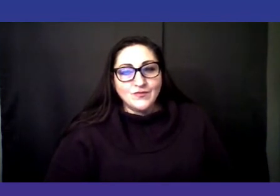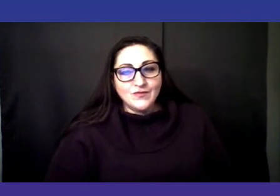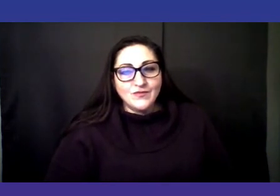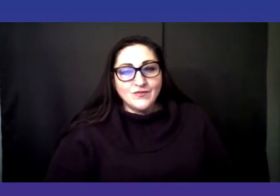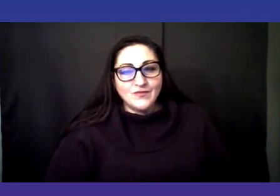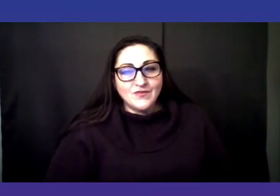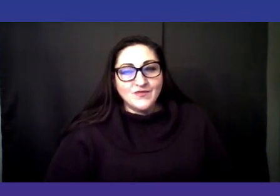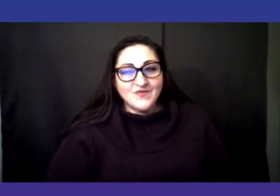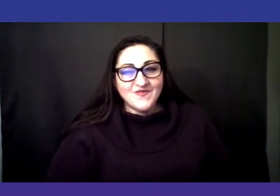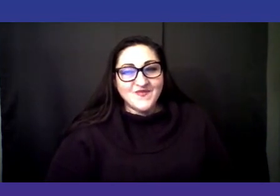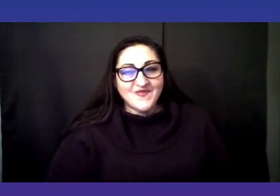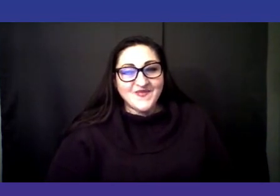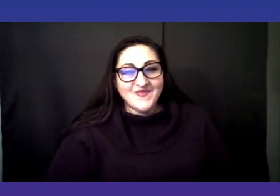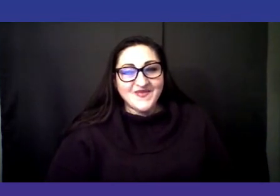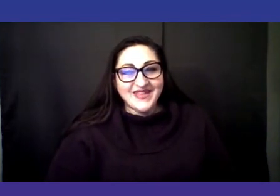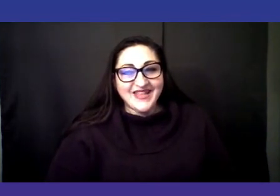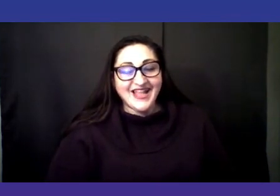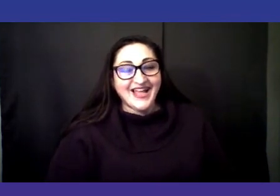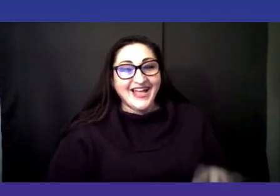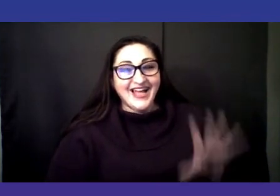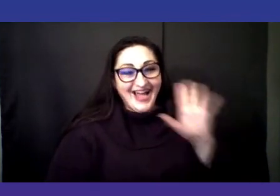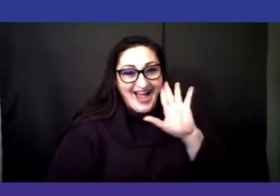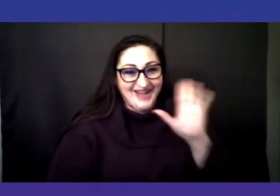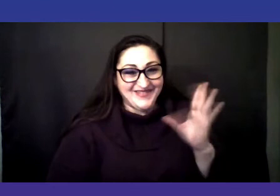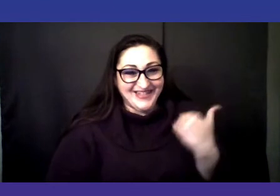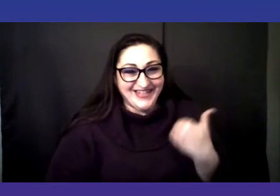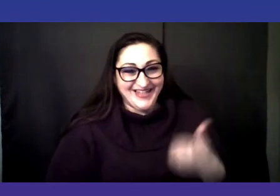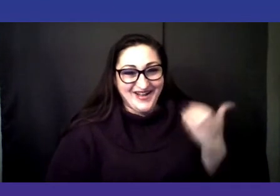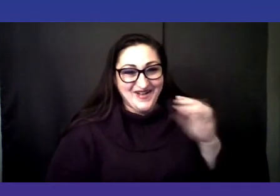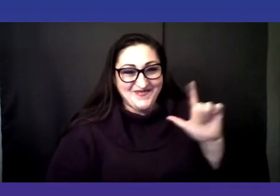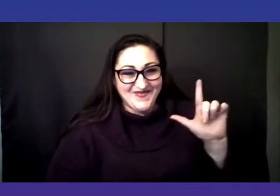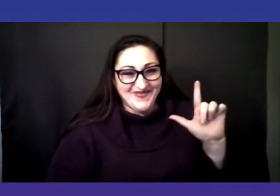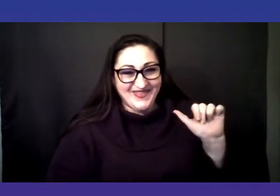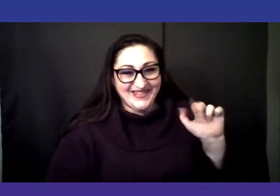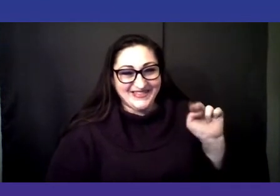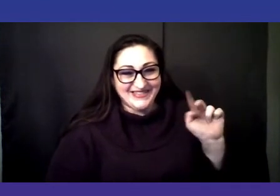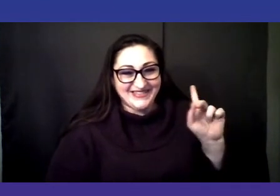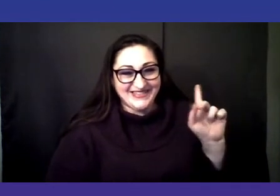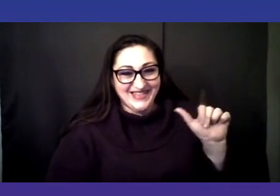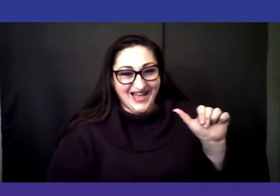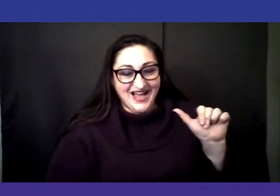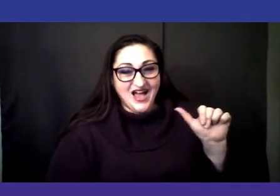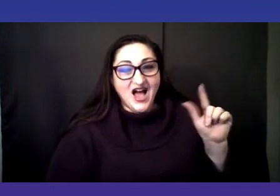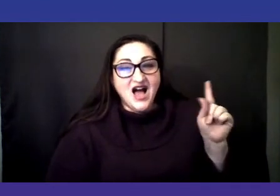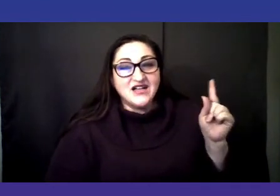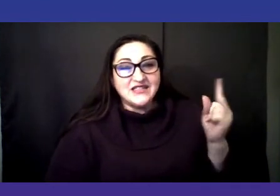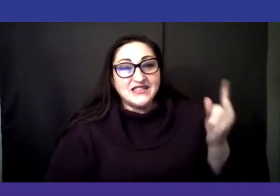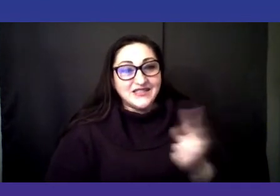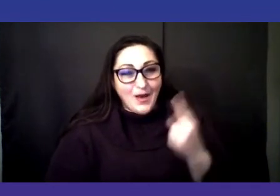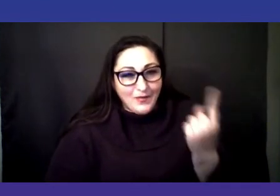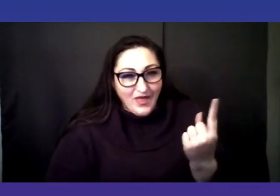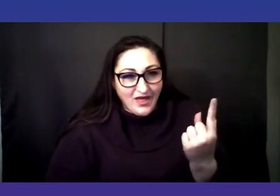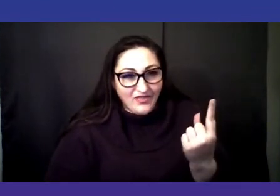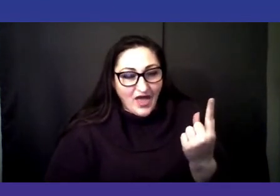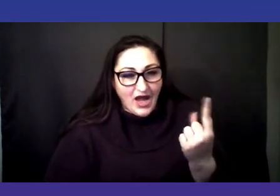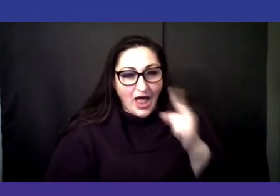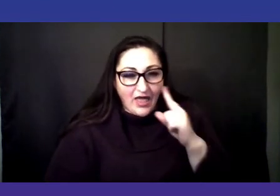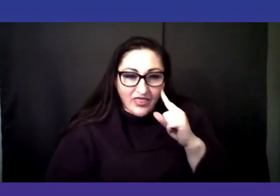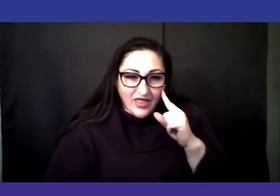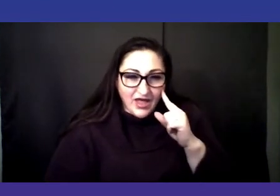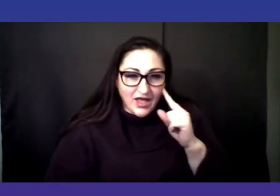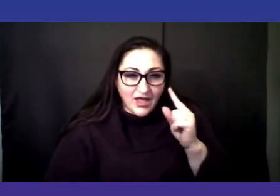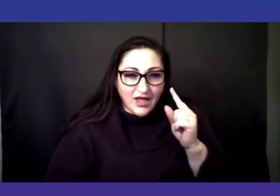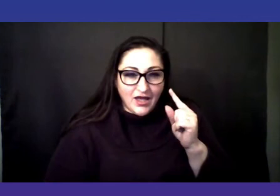Hi, I'm gonna just go. I'm Linda. So something that we've kind of gotten rid of for the company